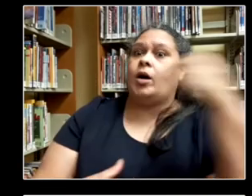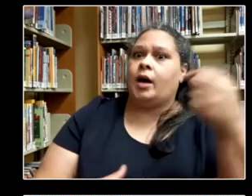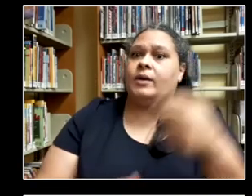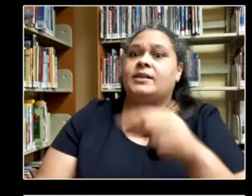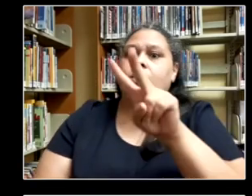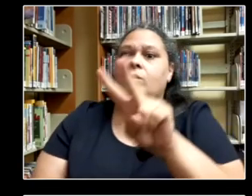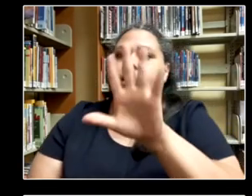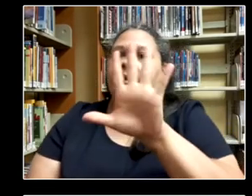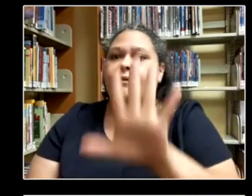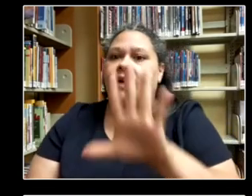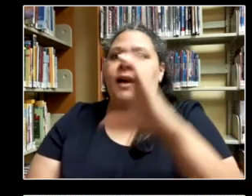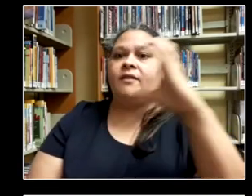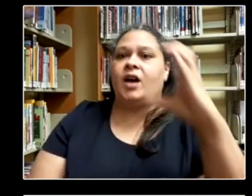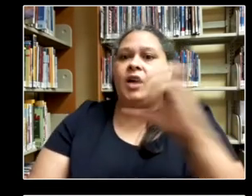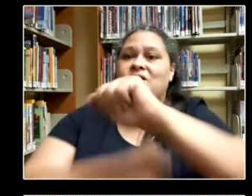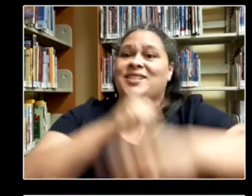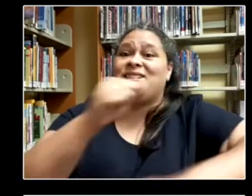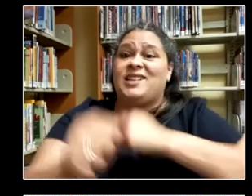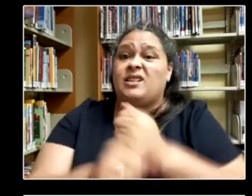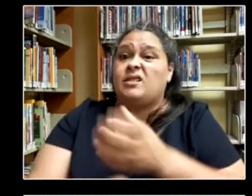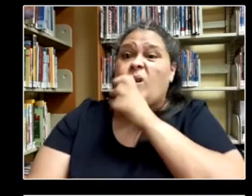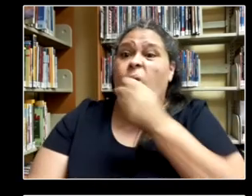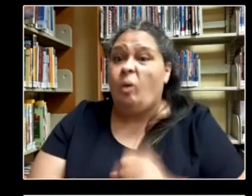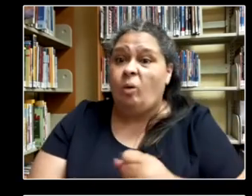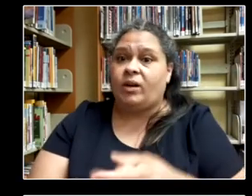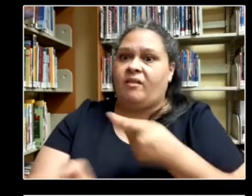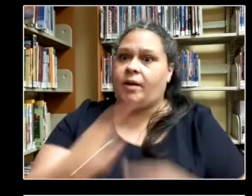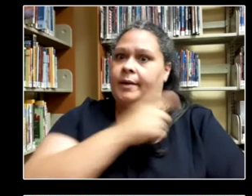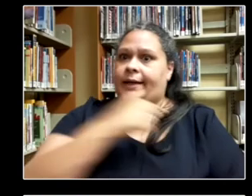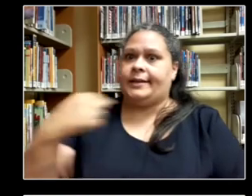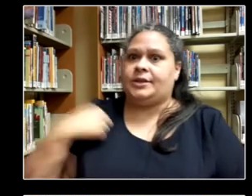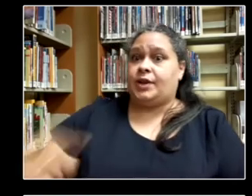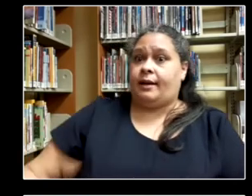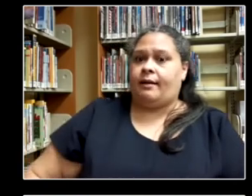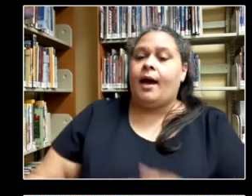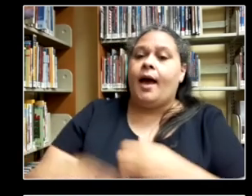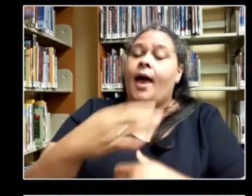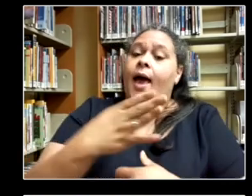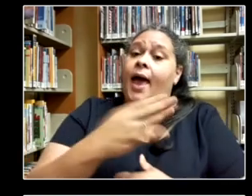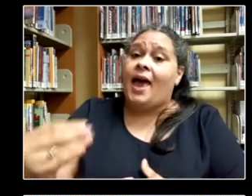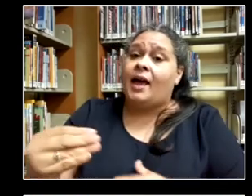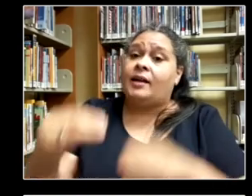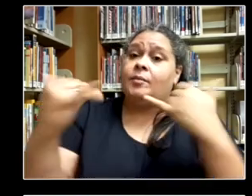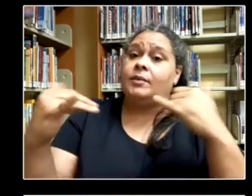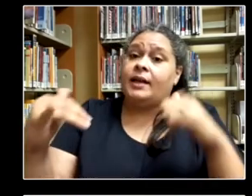2,500 years in ancient China and is enjoyed by children and adults today.